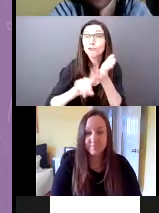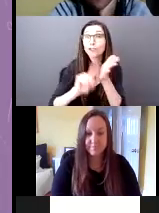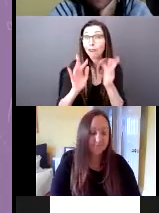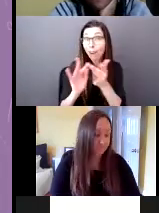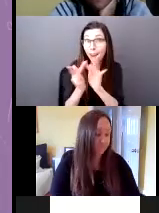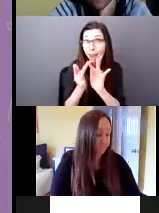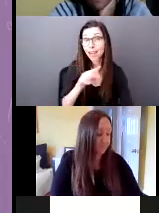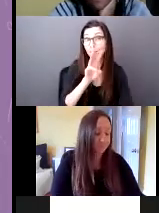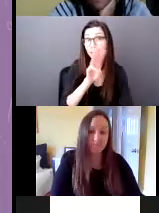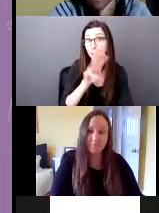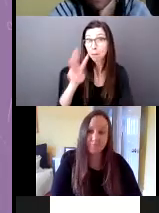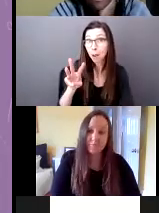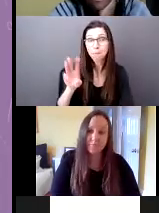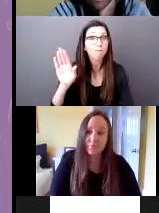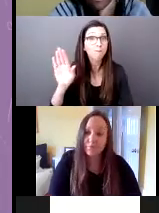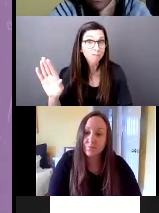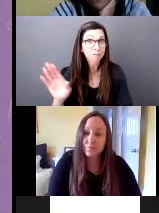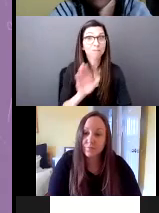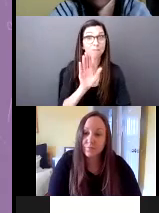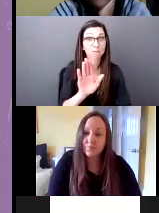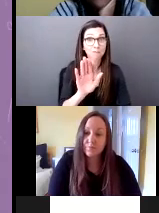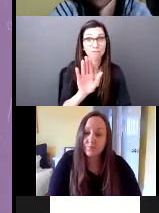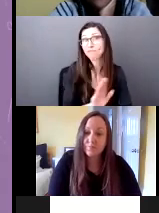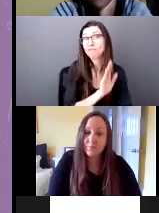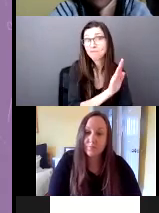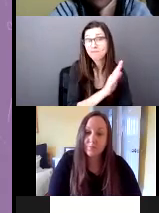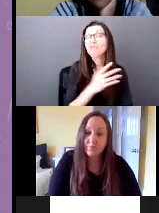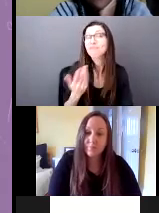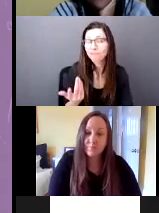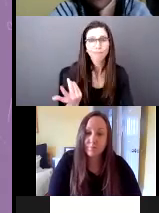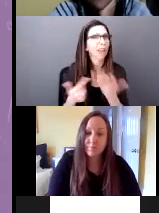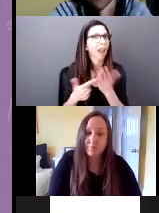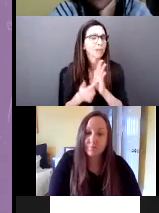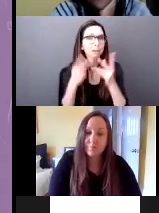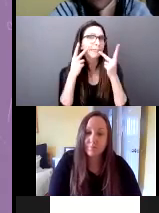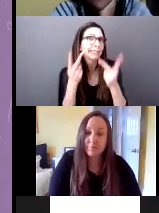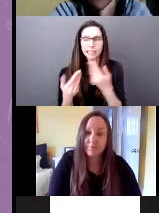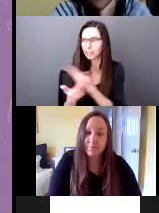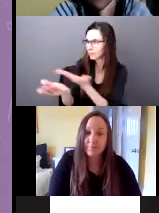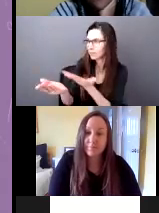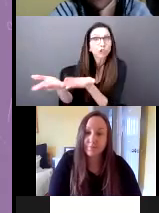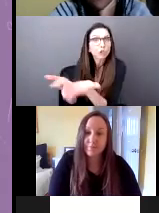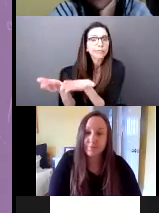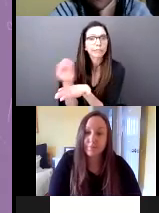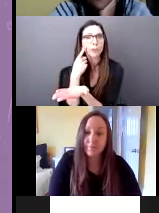provide more detail and information about what you offer and resources that they can either download.